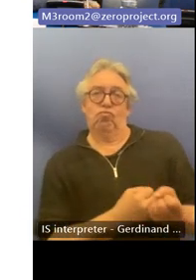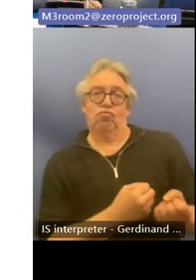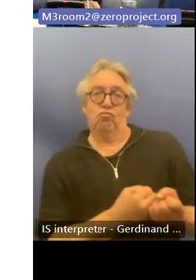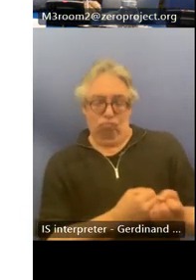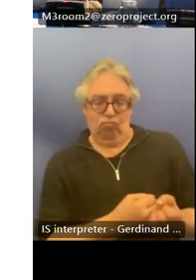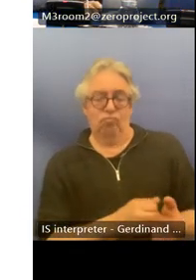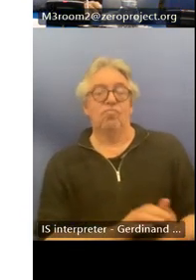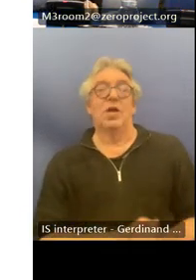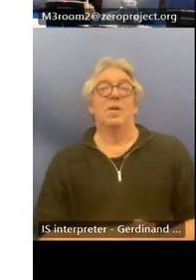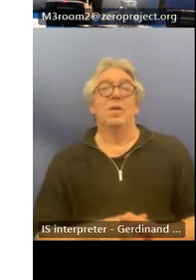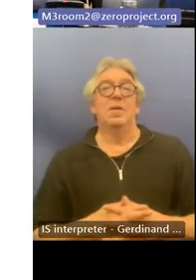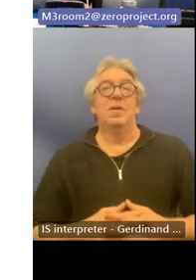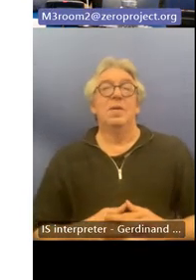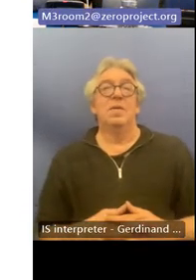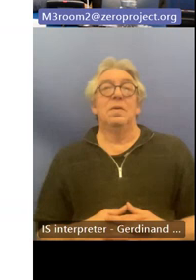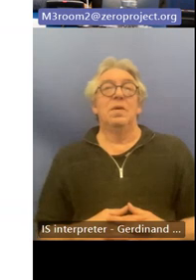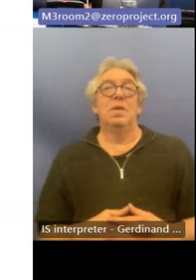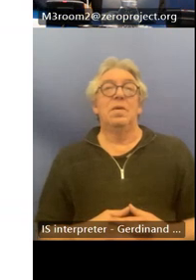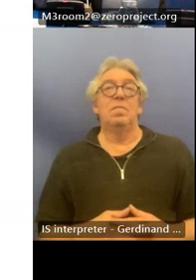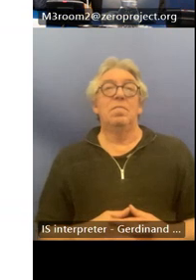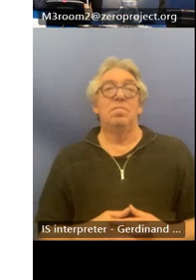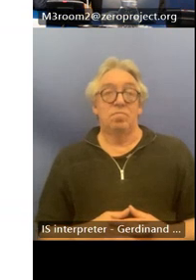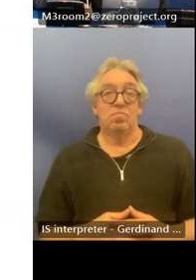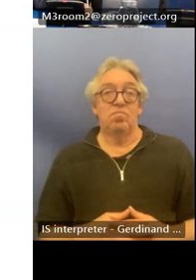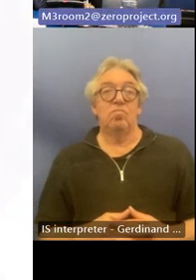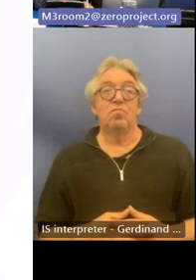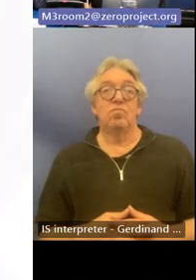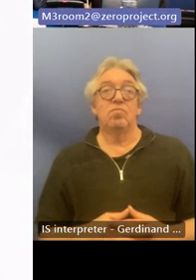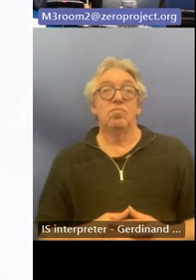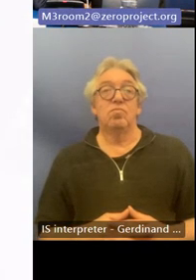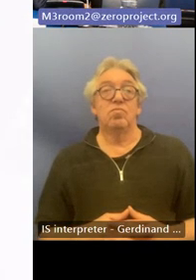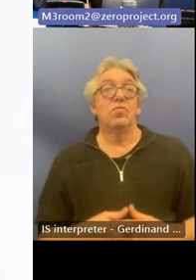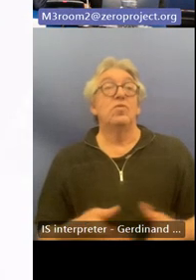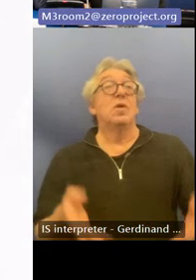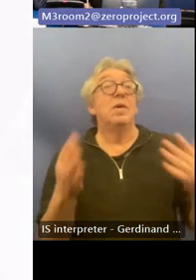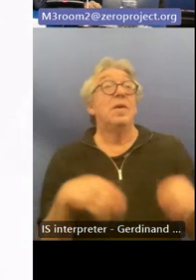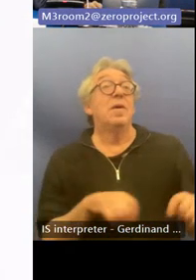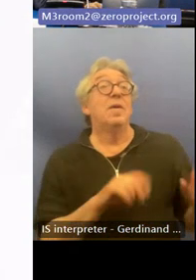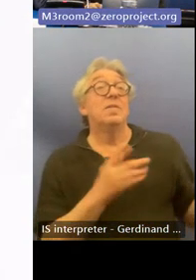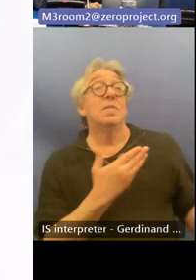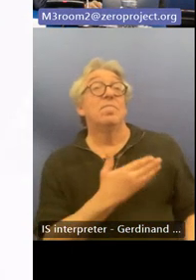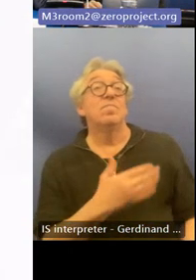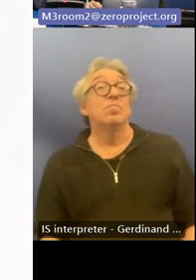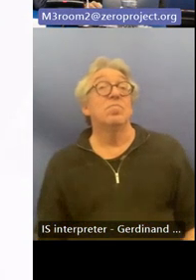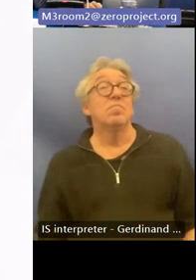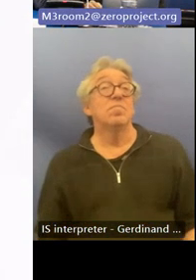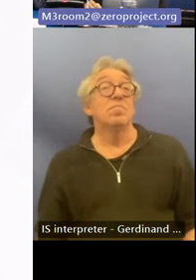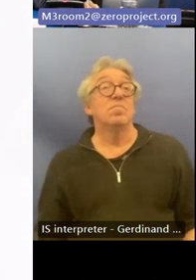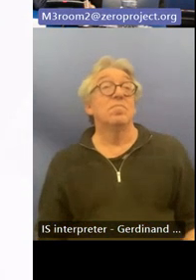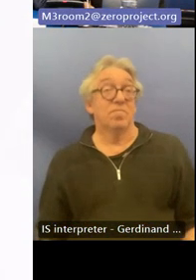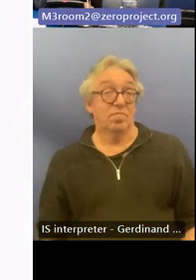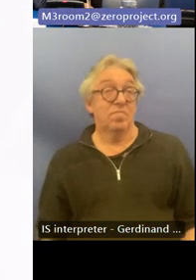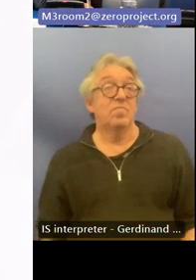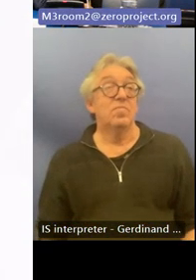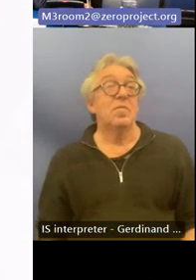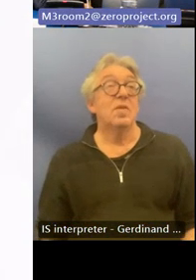Yep. Thank you. And next slide, please. And some other photo. Oh,